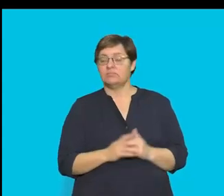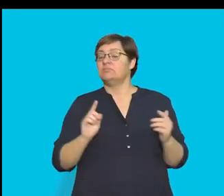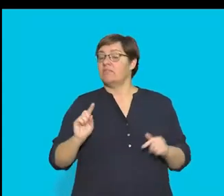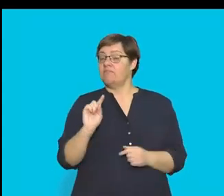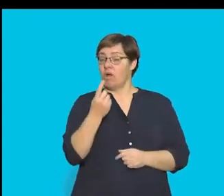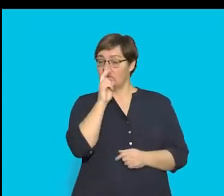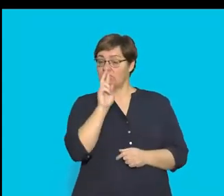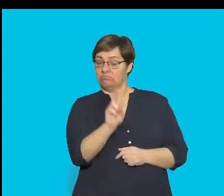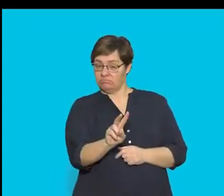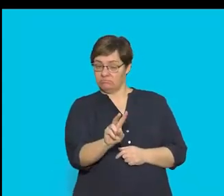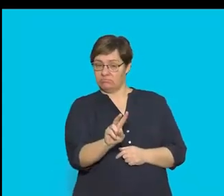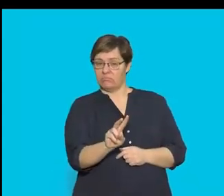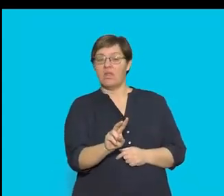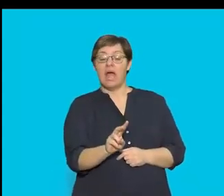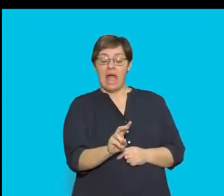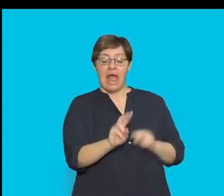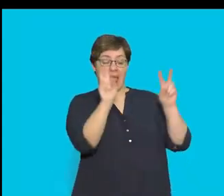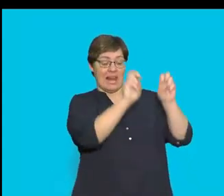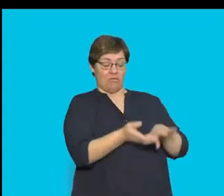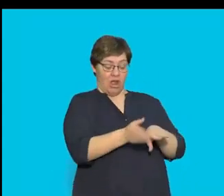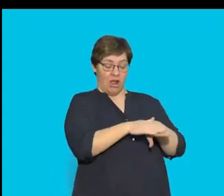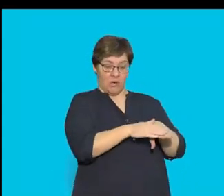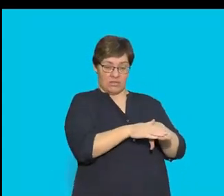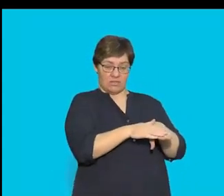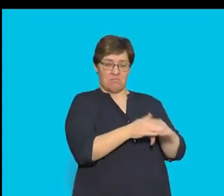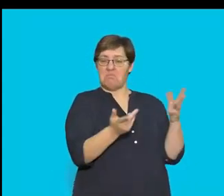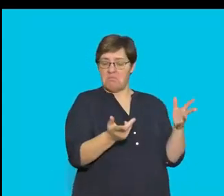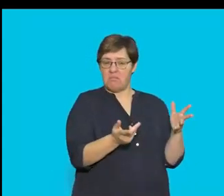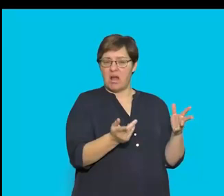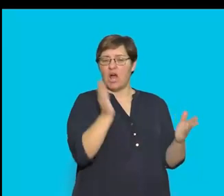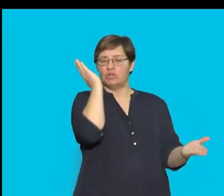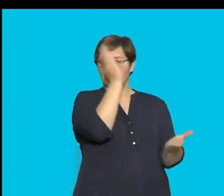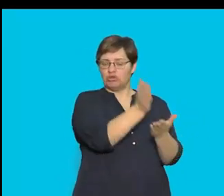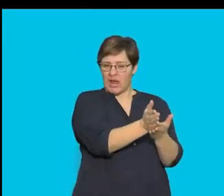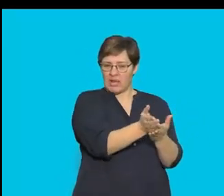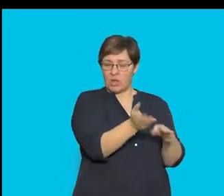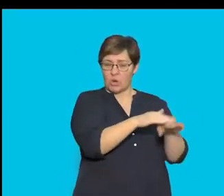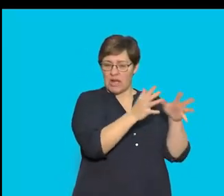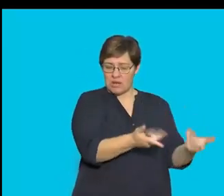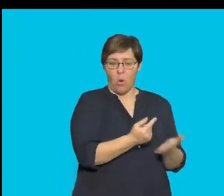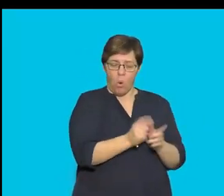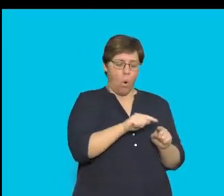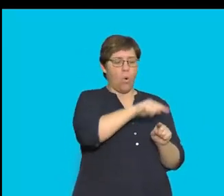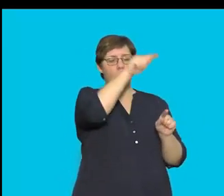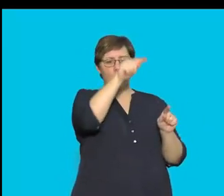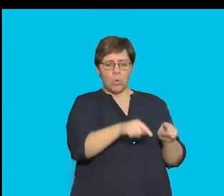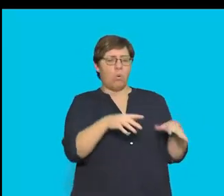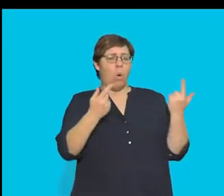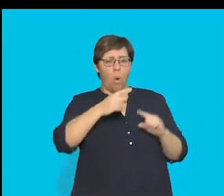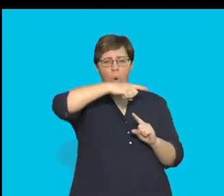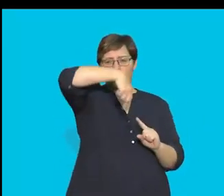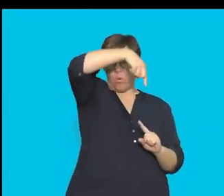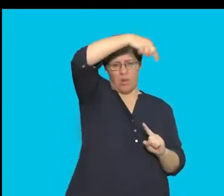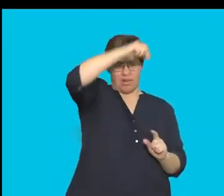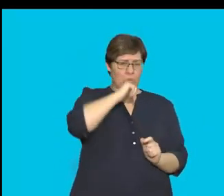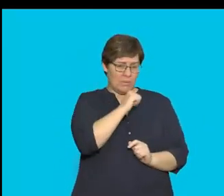electric current, whether it be in a straight conductor or a loop or even a coil, what we'll